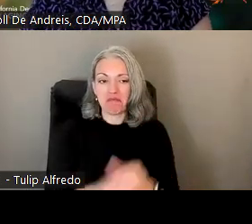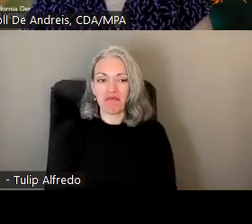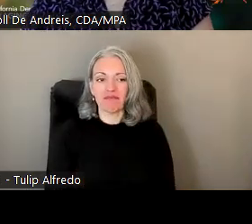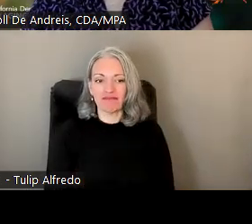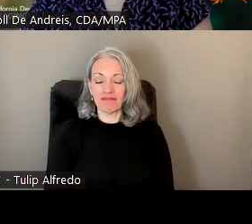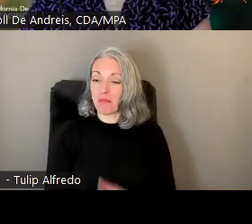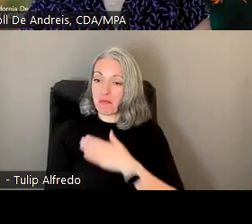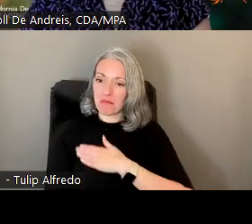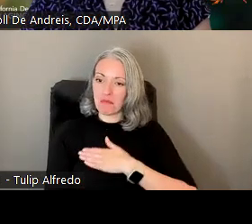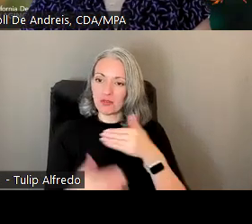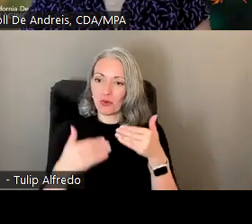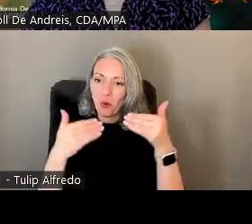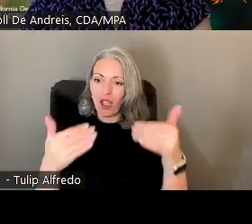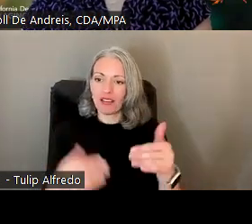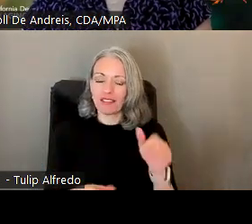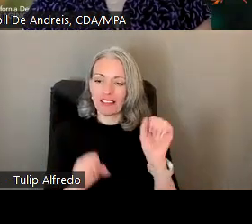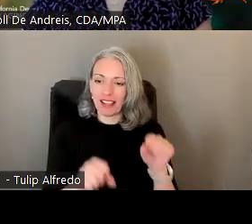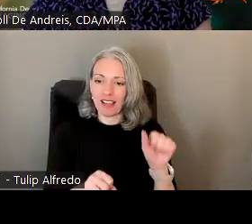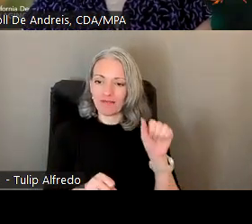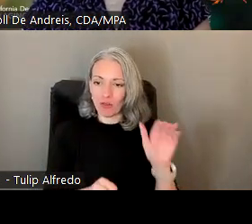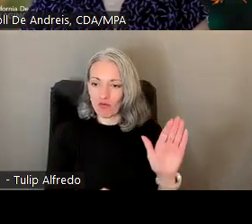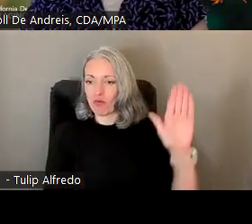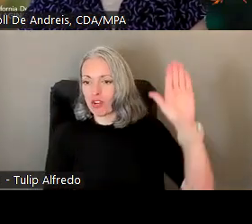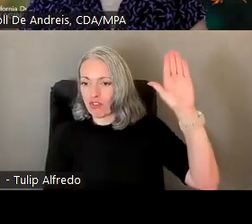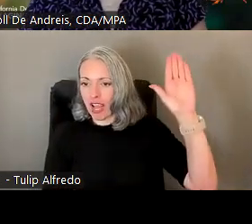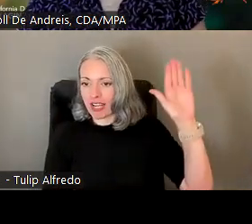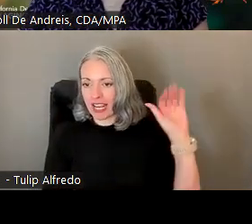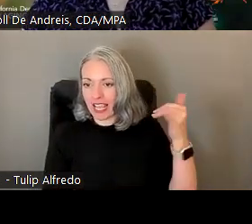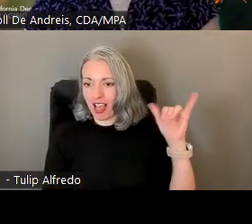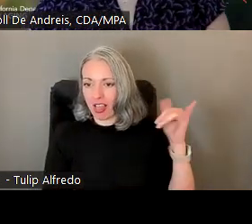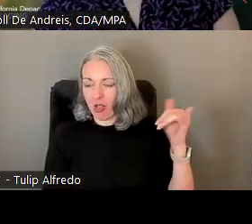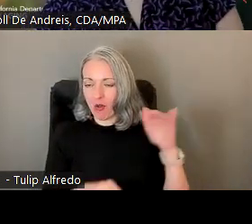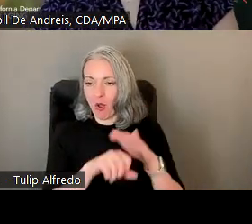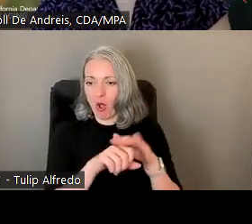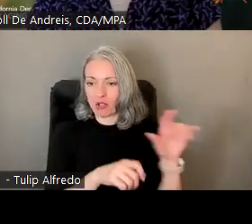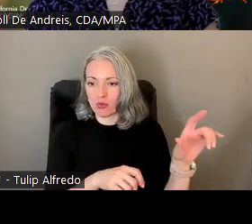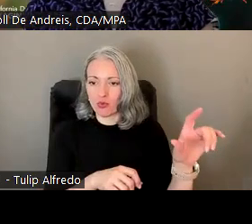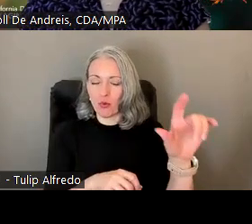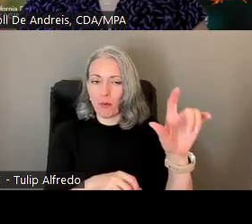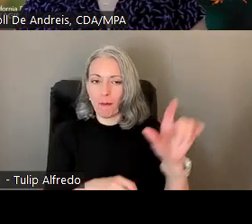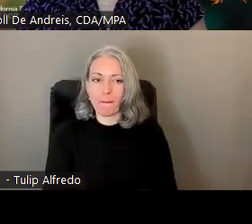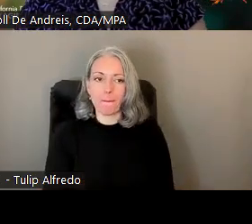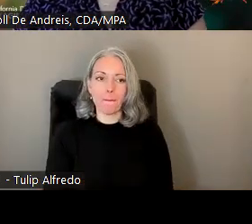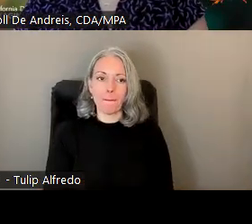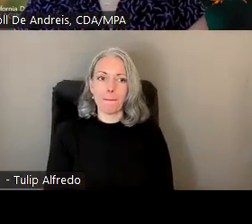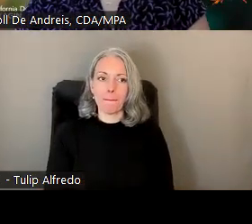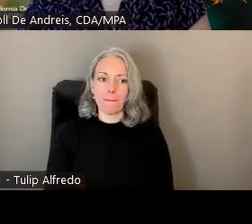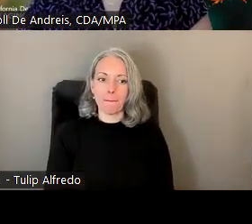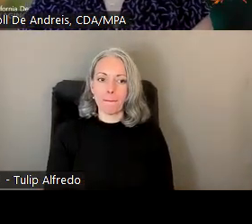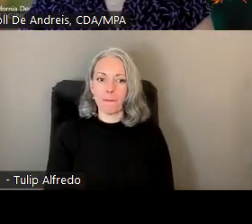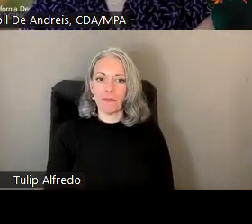please hit the raised hand icon on your Zoom tool functions.